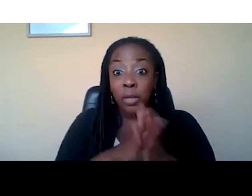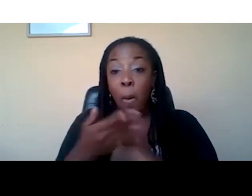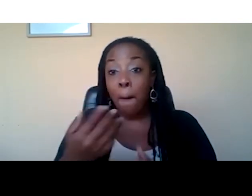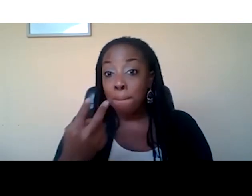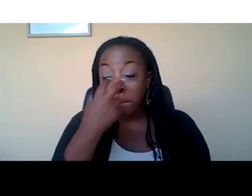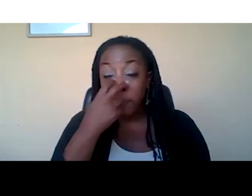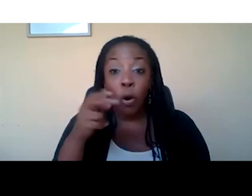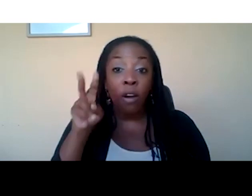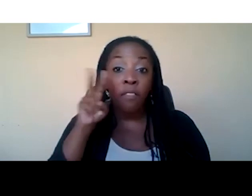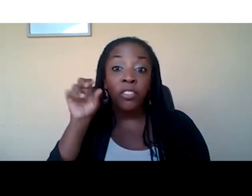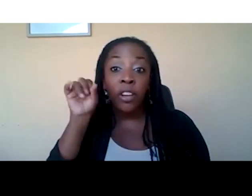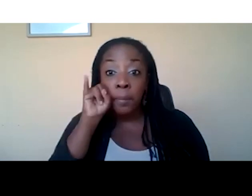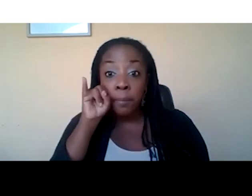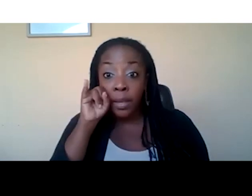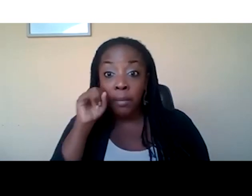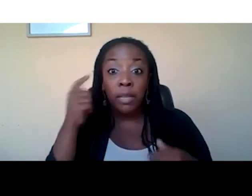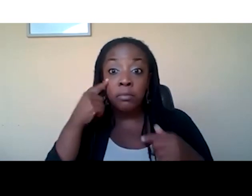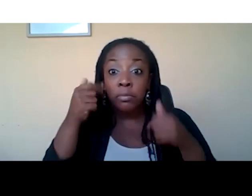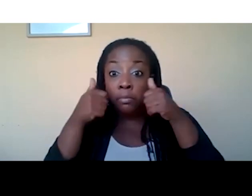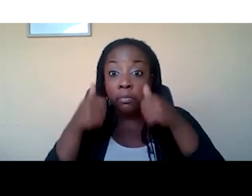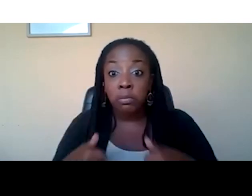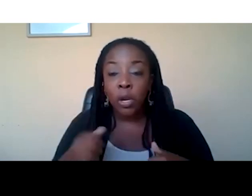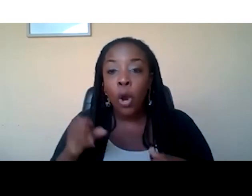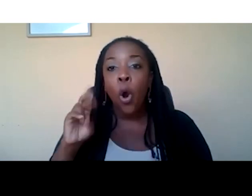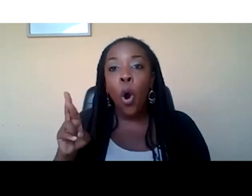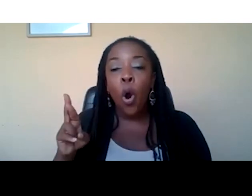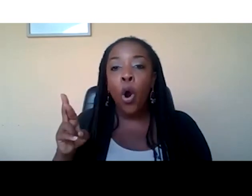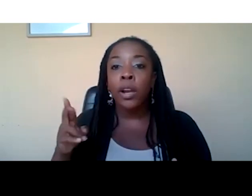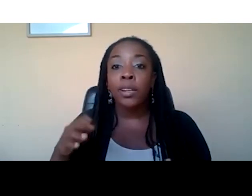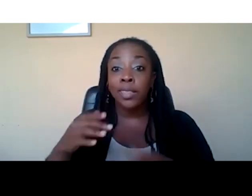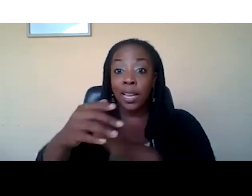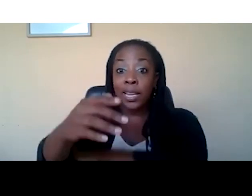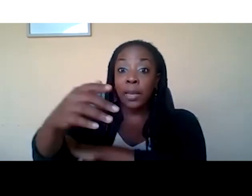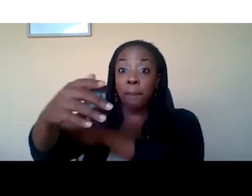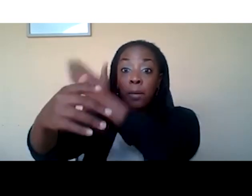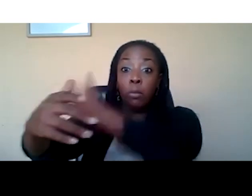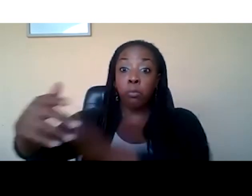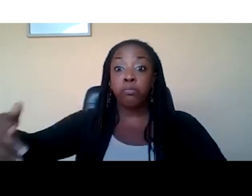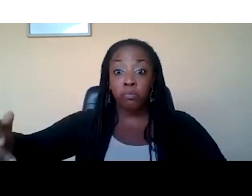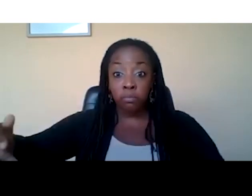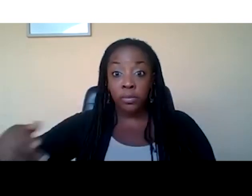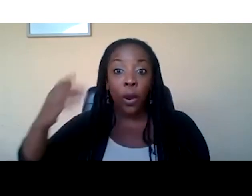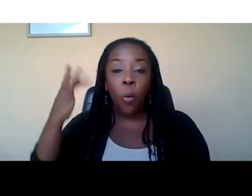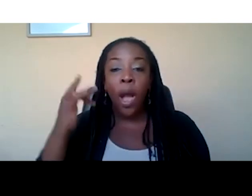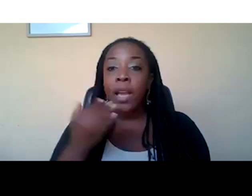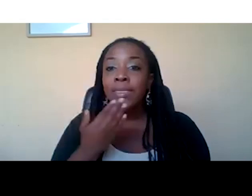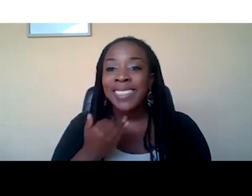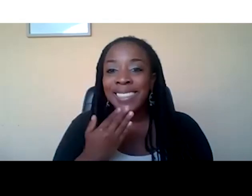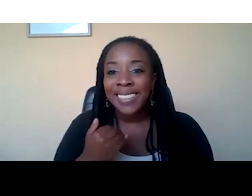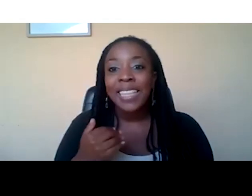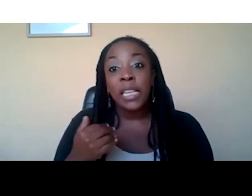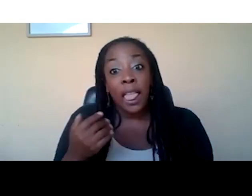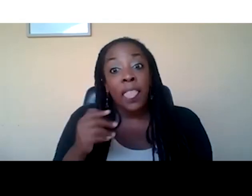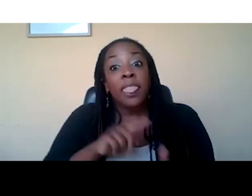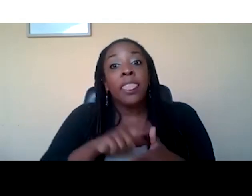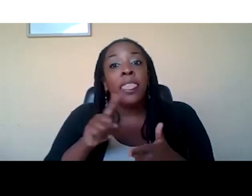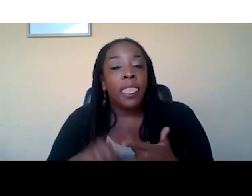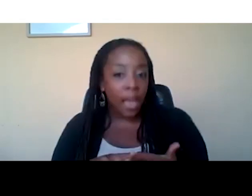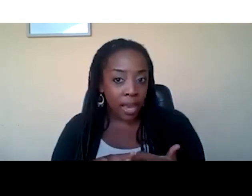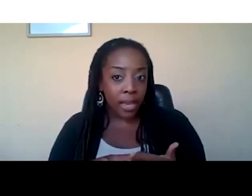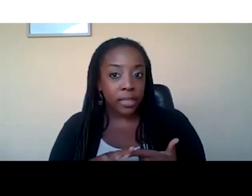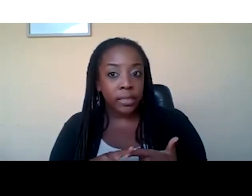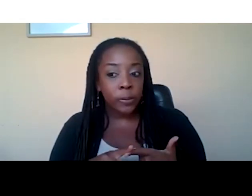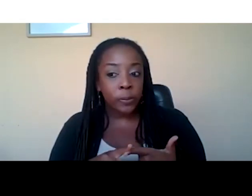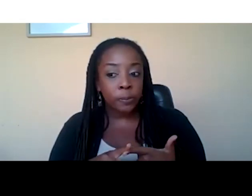impairment, or if they acquire the loss of a limb because of the diabetes, then what